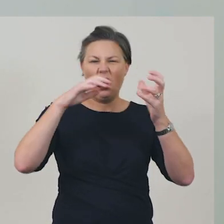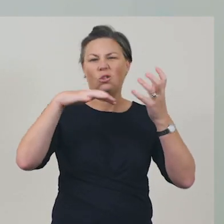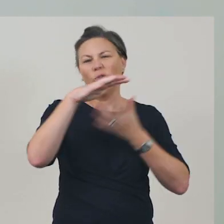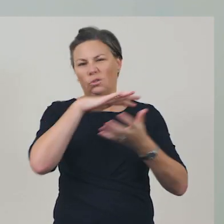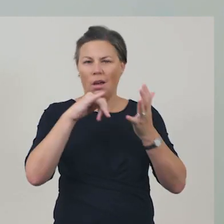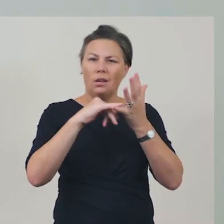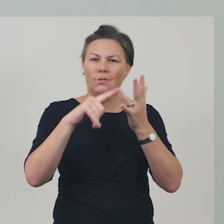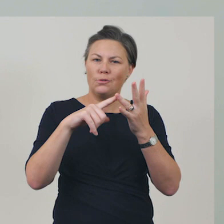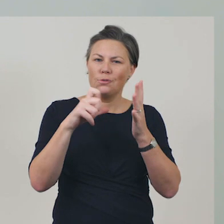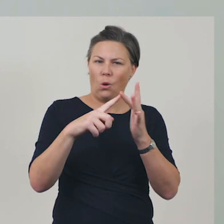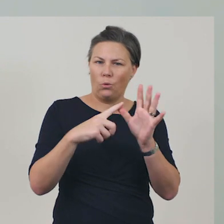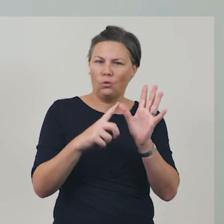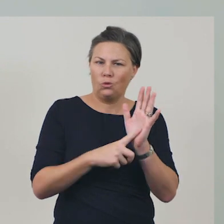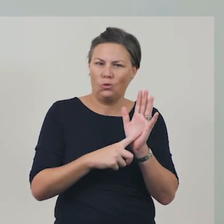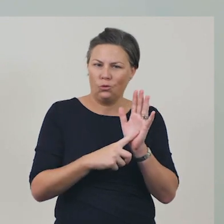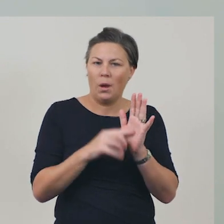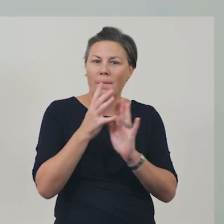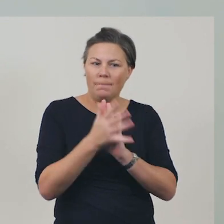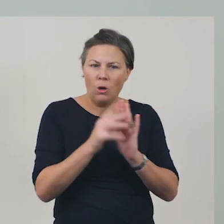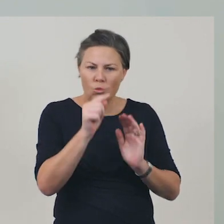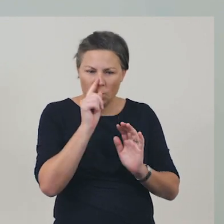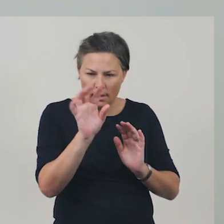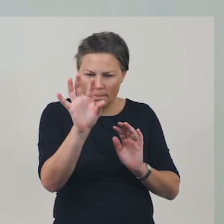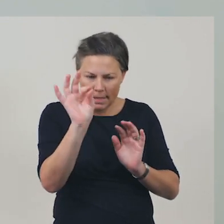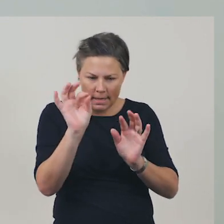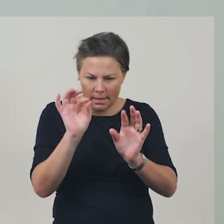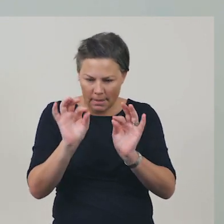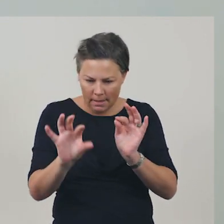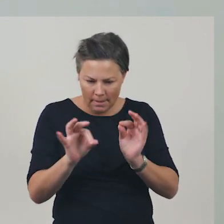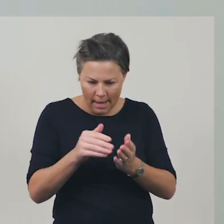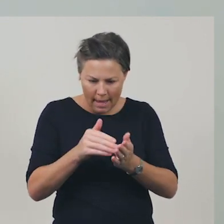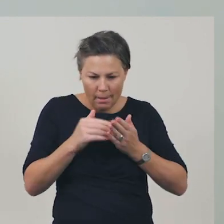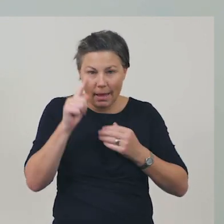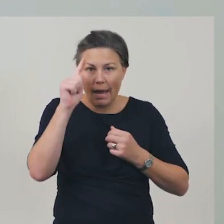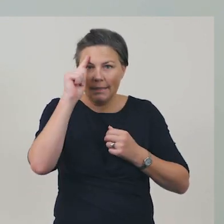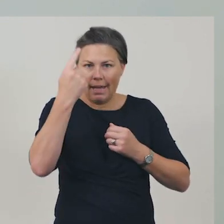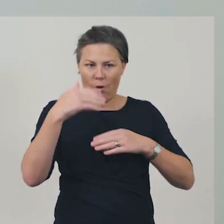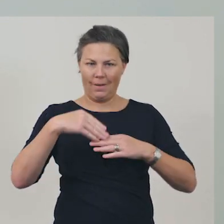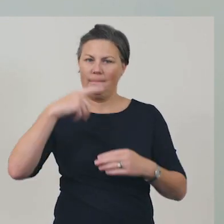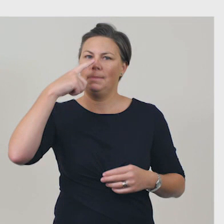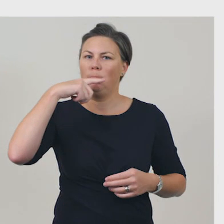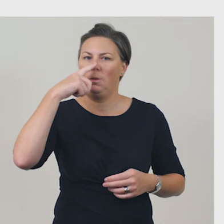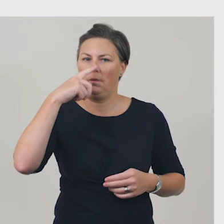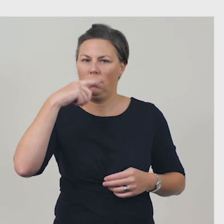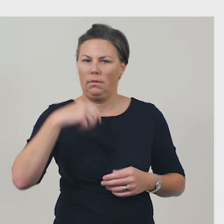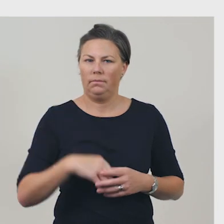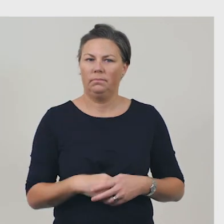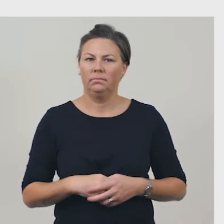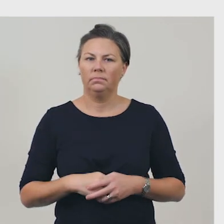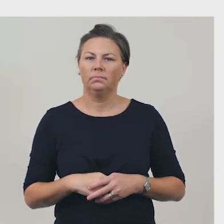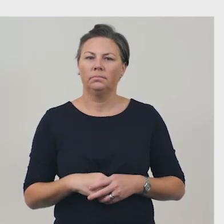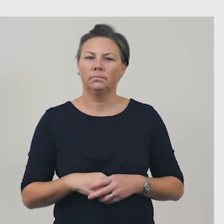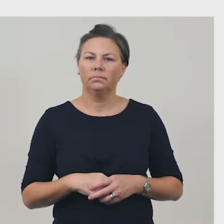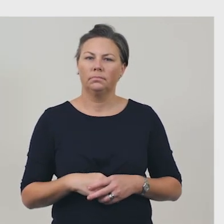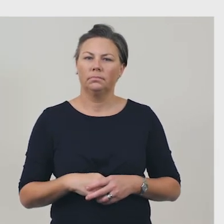to convey information about the relationships and interactions between people. Can you find any